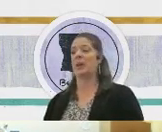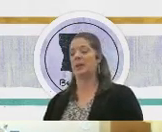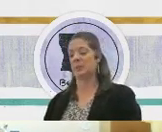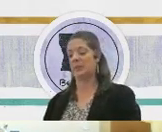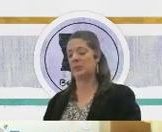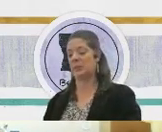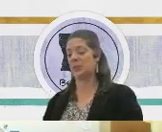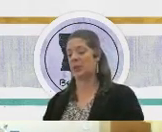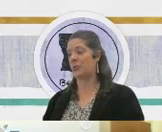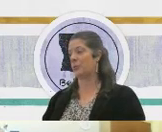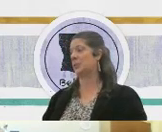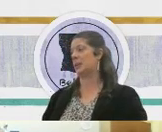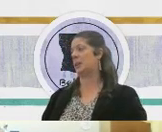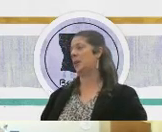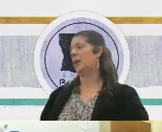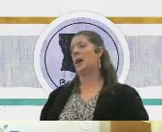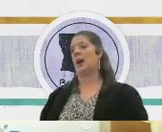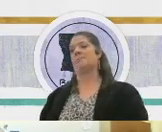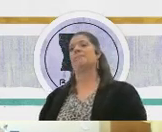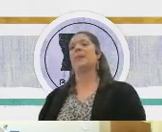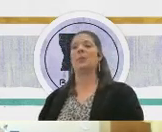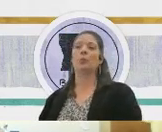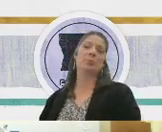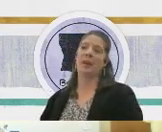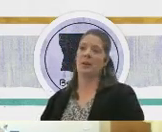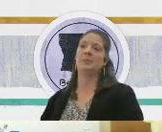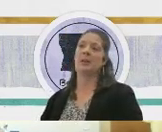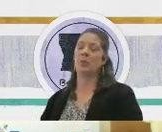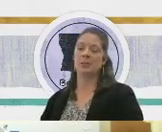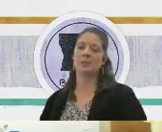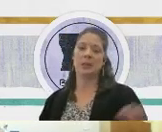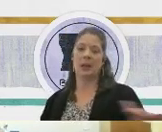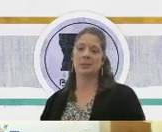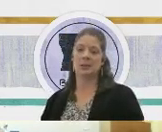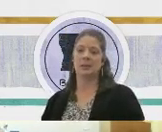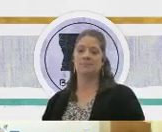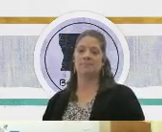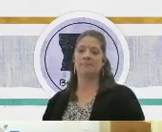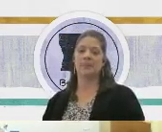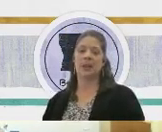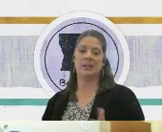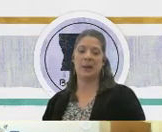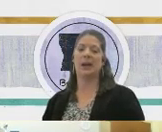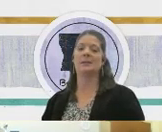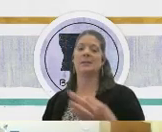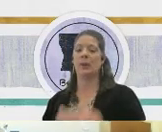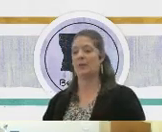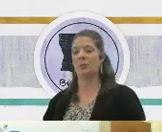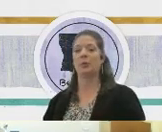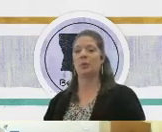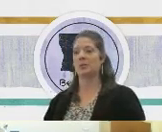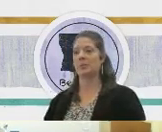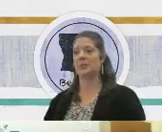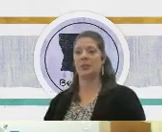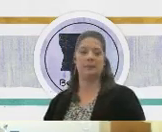its way through the House. I believe it just has to go through the Senate. And we'll provide an update once that has passed and we have